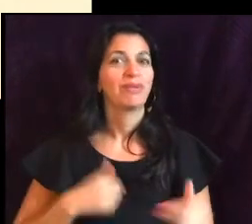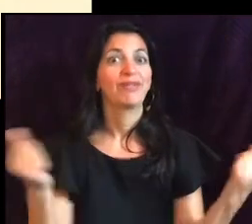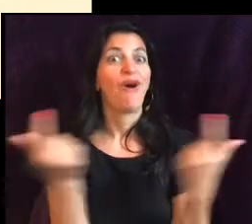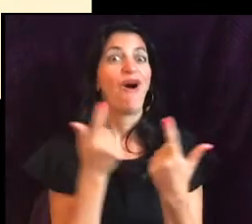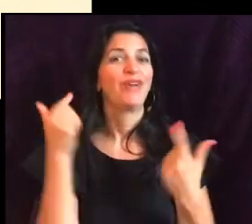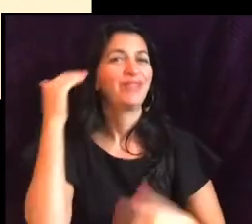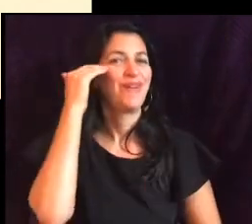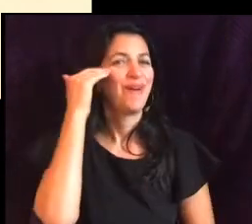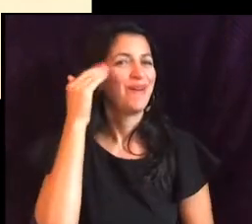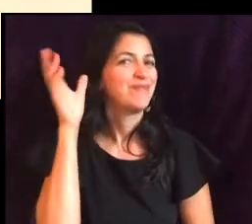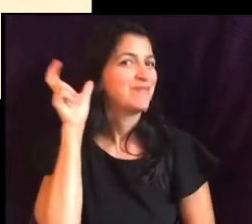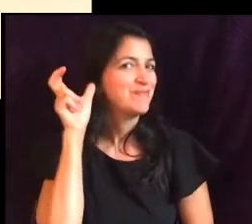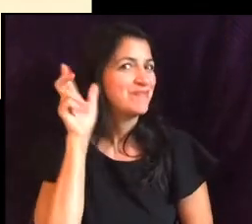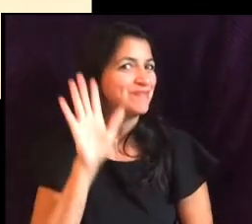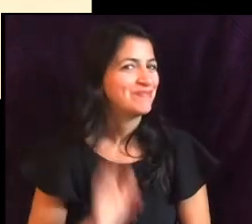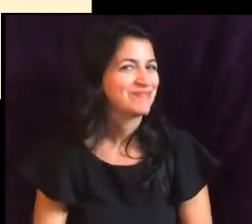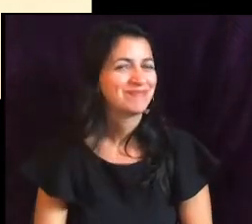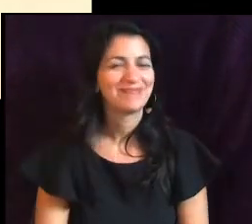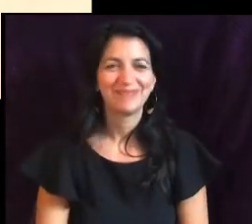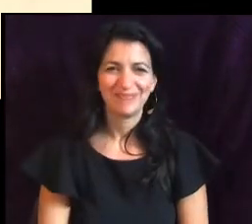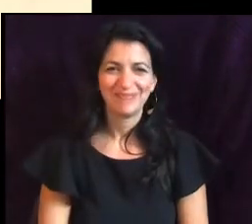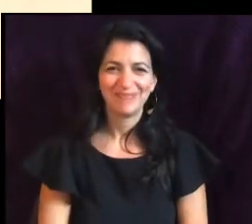all know.